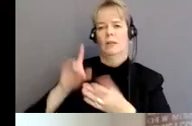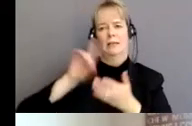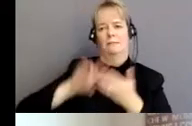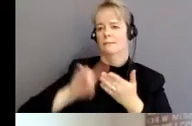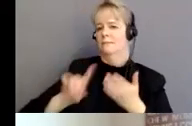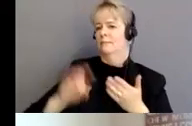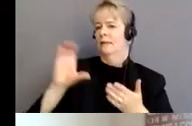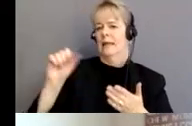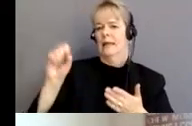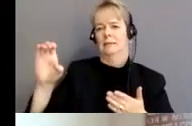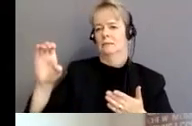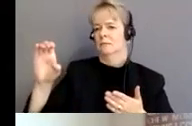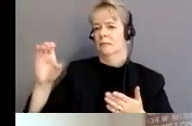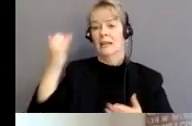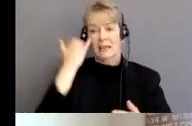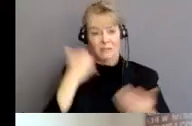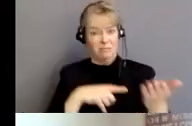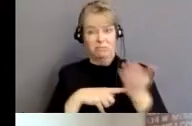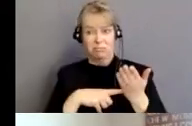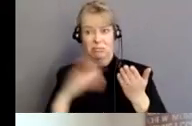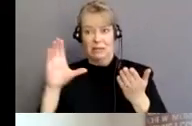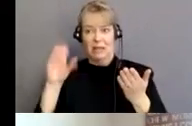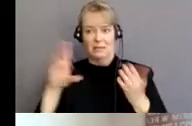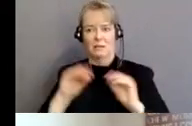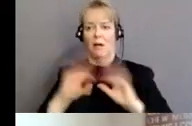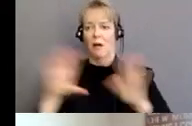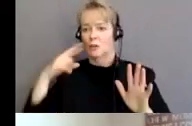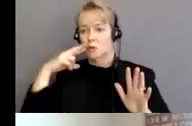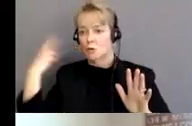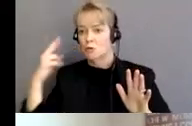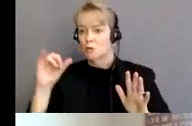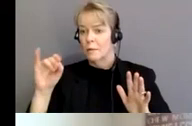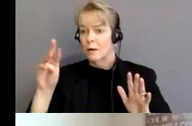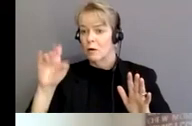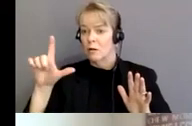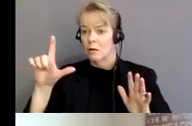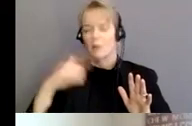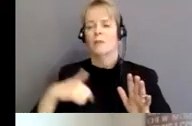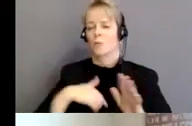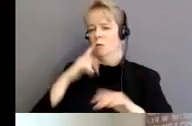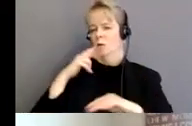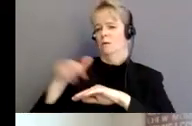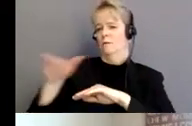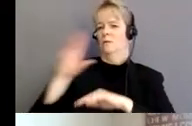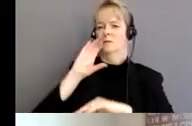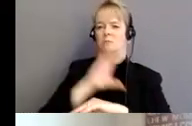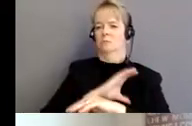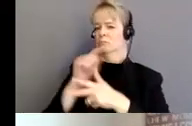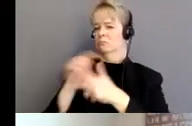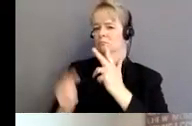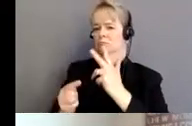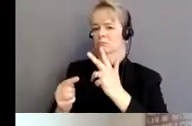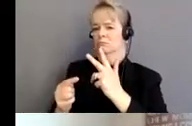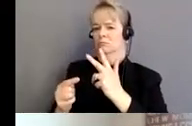that looks like it's a straight criminal case, we'll refer it to whatever the appropriate police agency. And conversely,